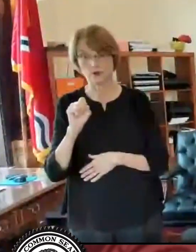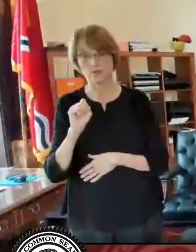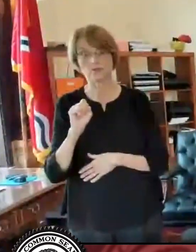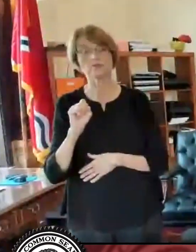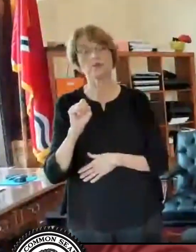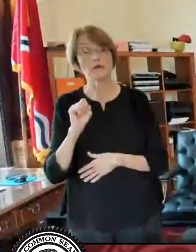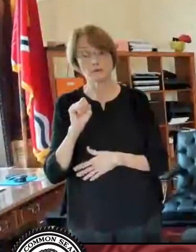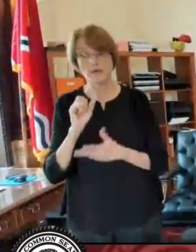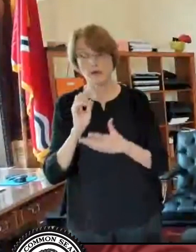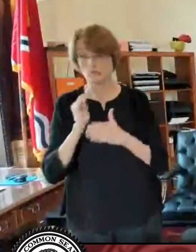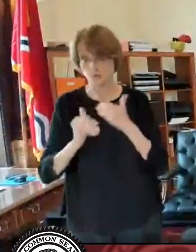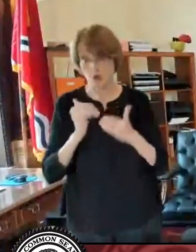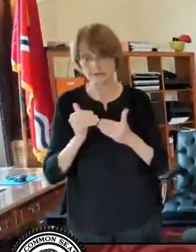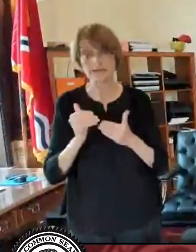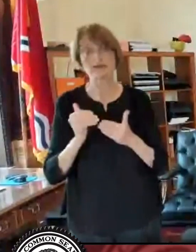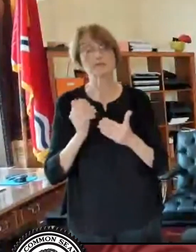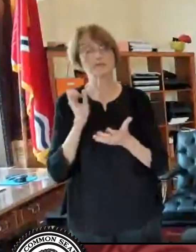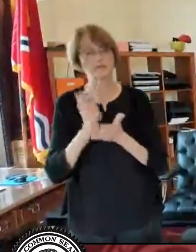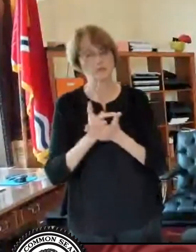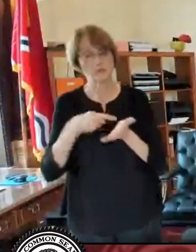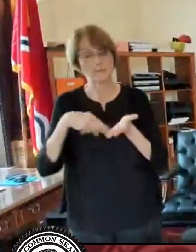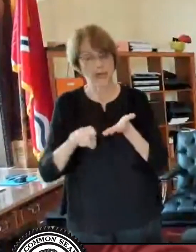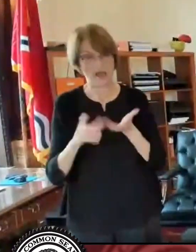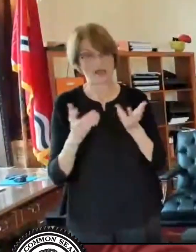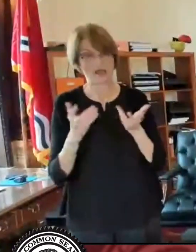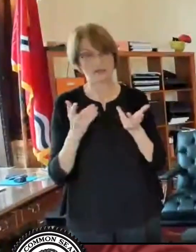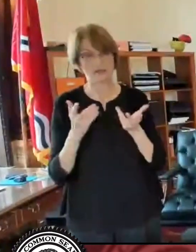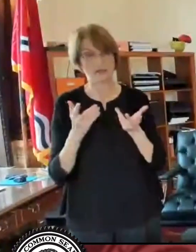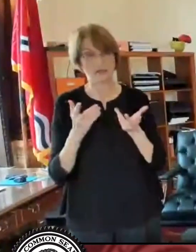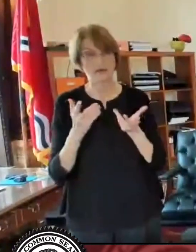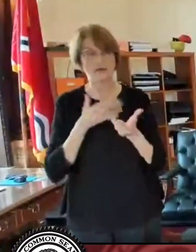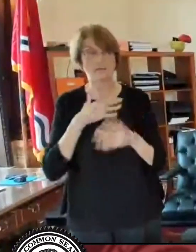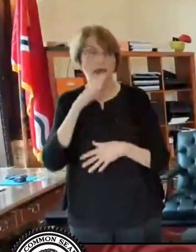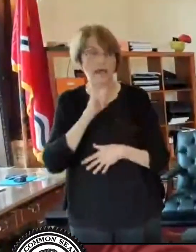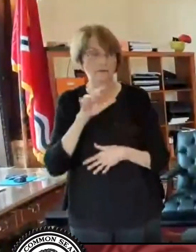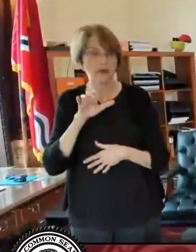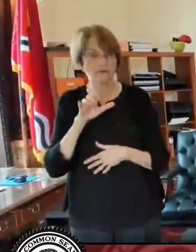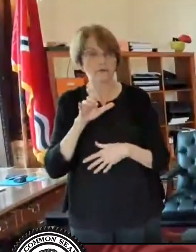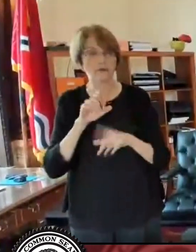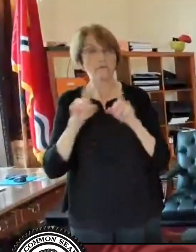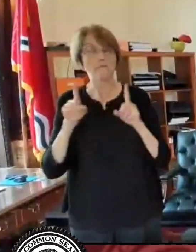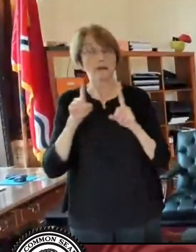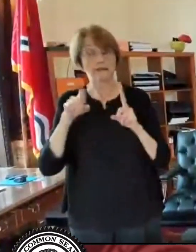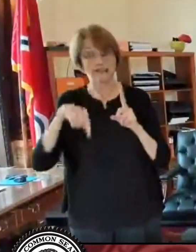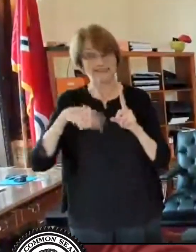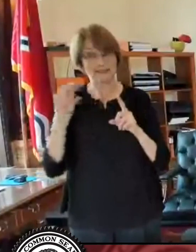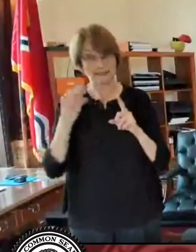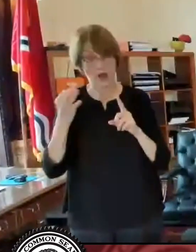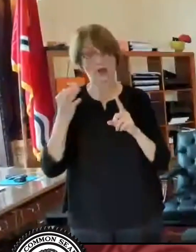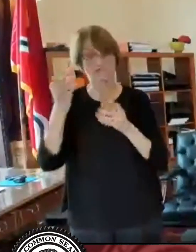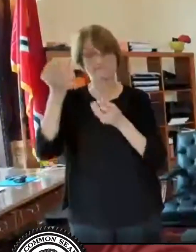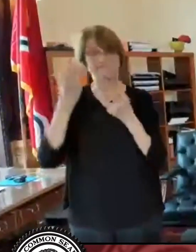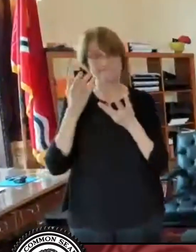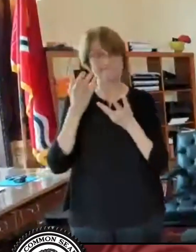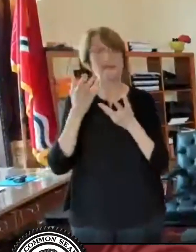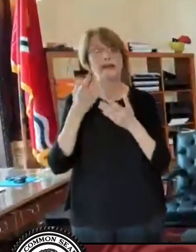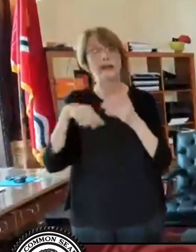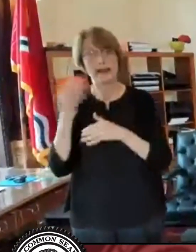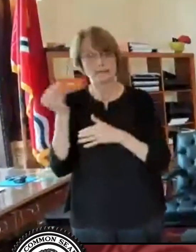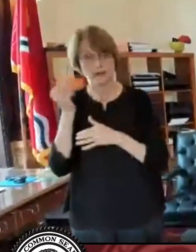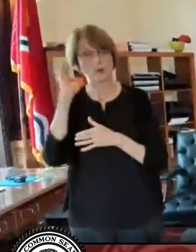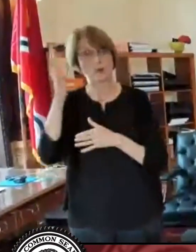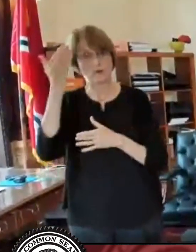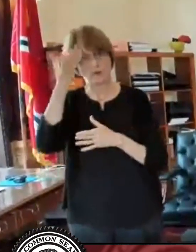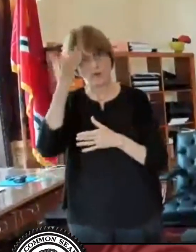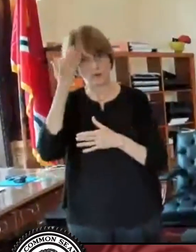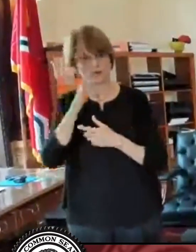know that for sure by the end of this week. So we'll report on that next Monday. And the final